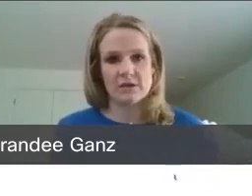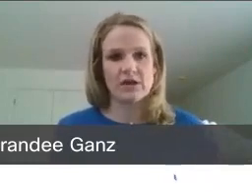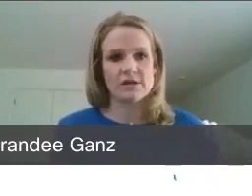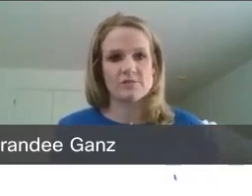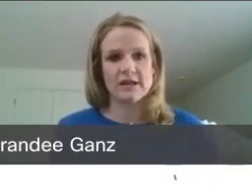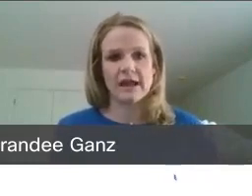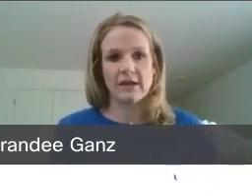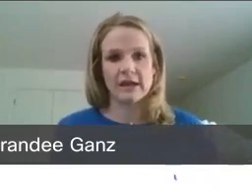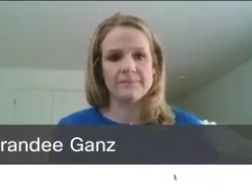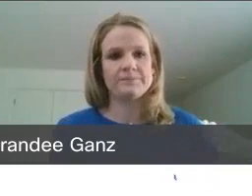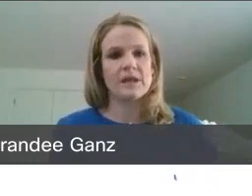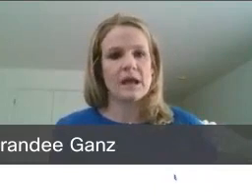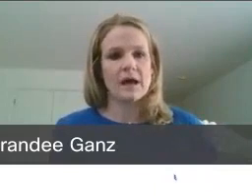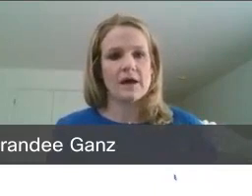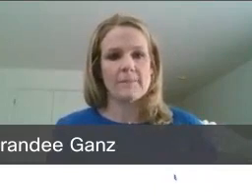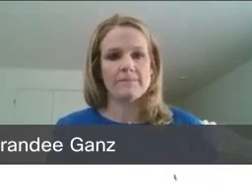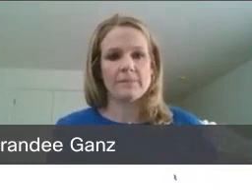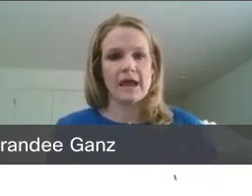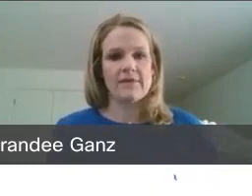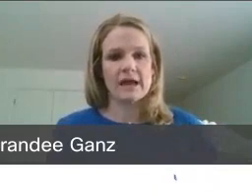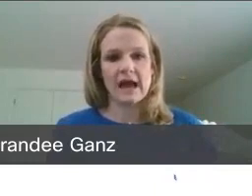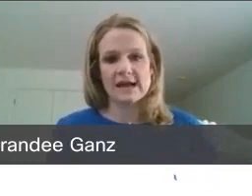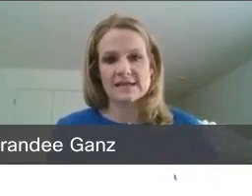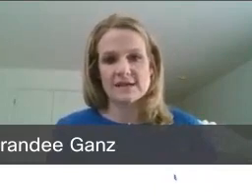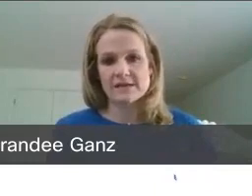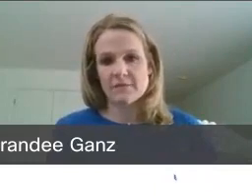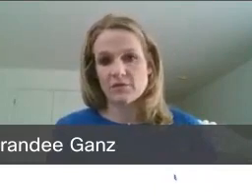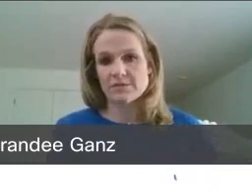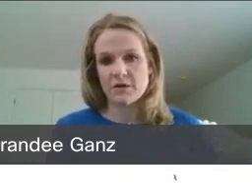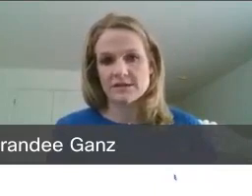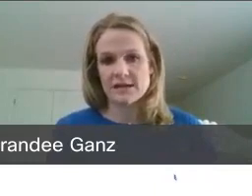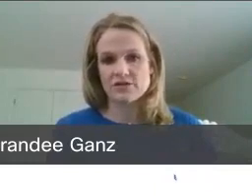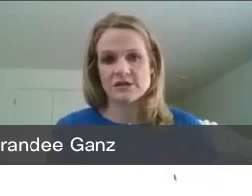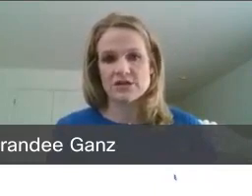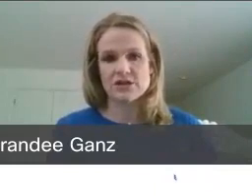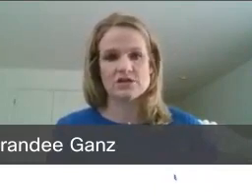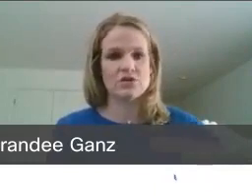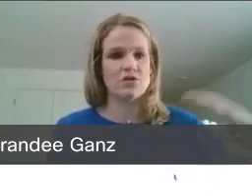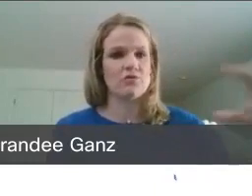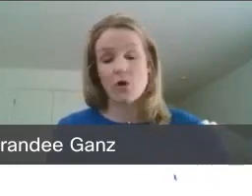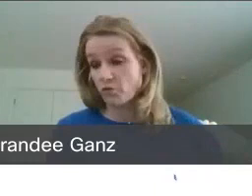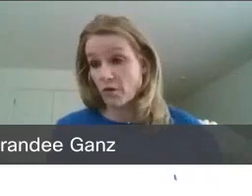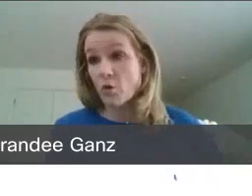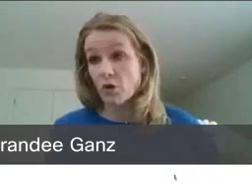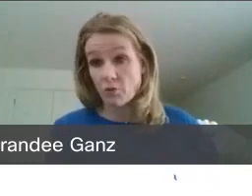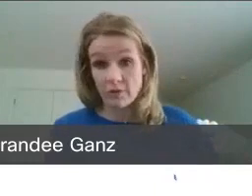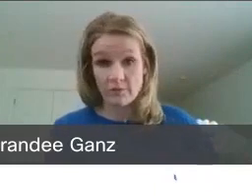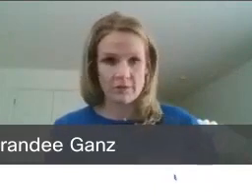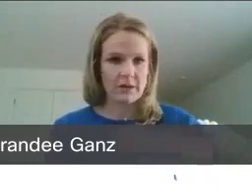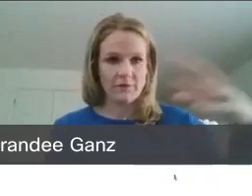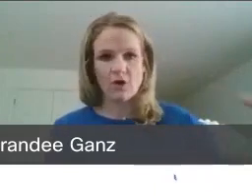things increase within the county. And then as the pandemic response and transition to remote